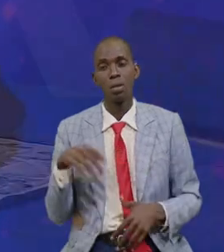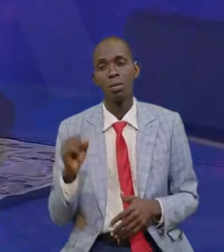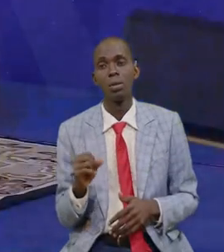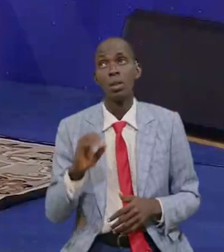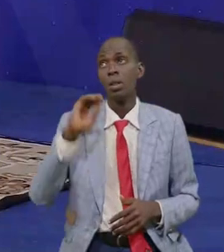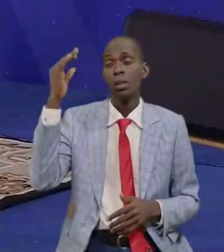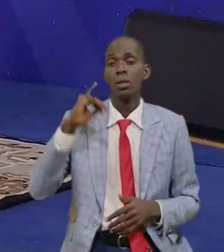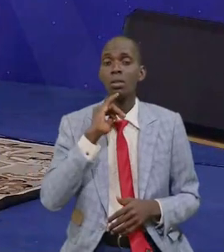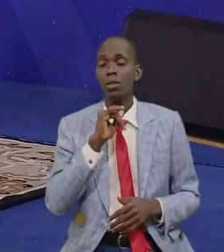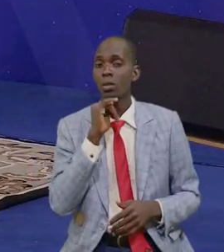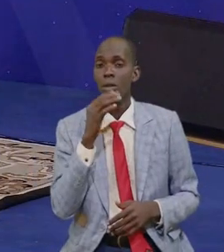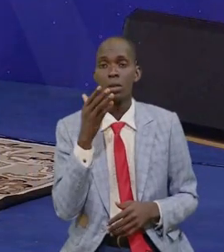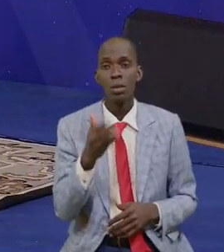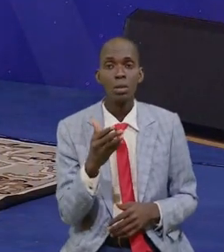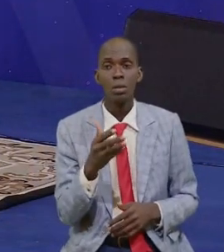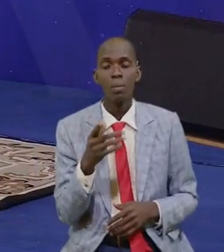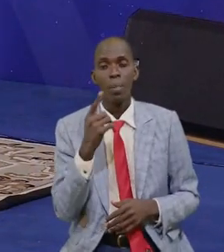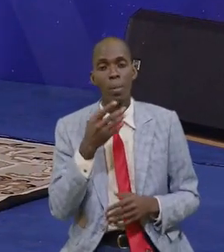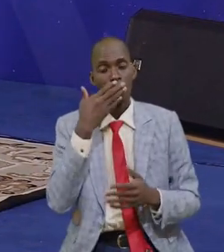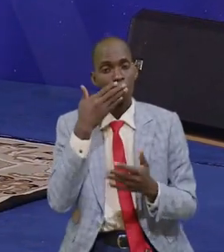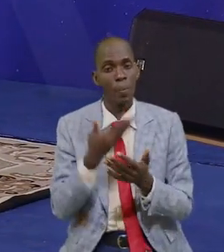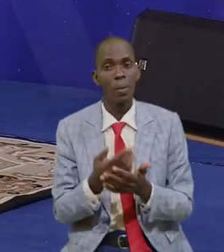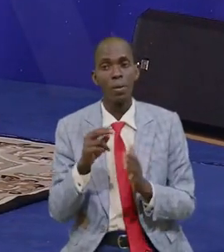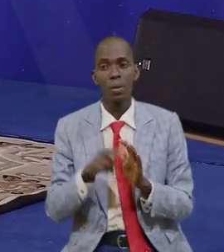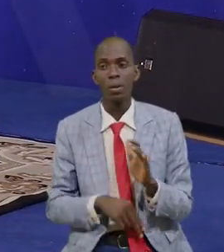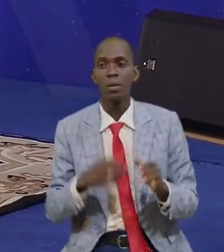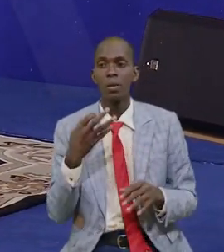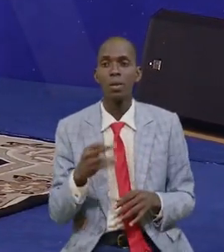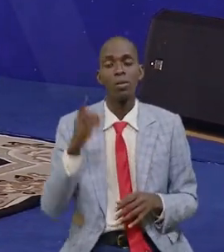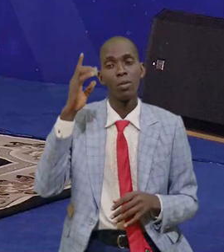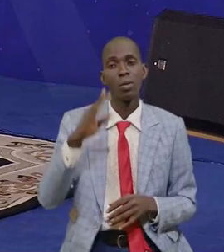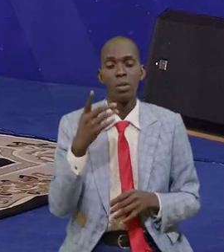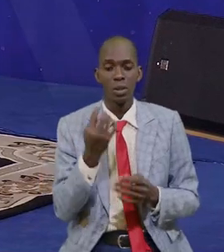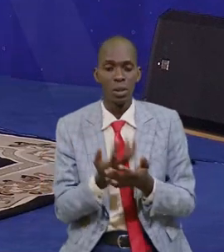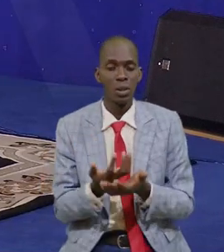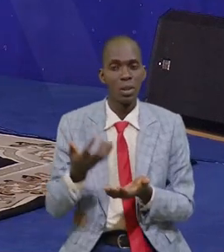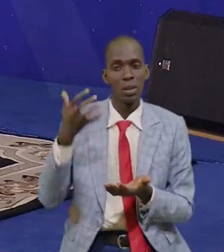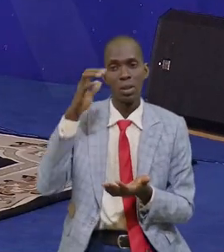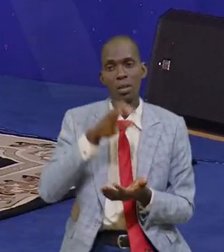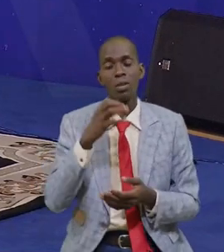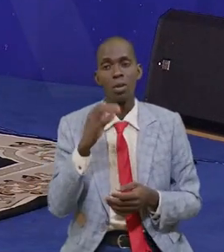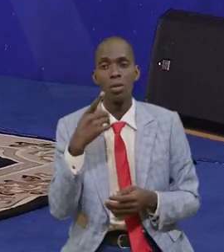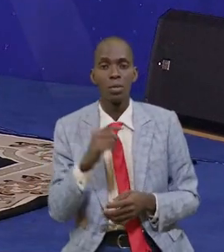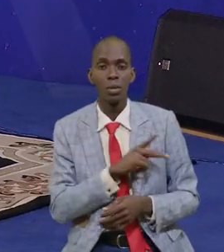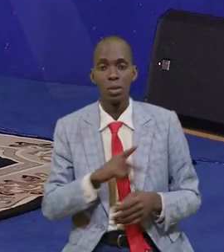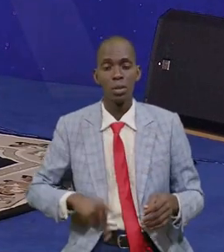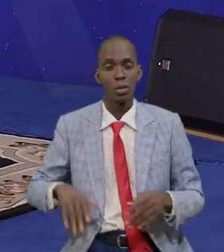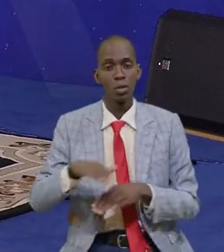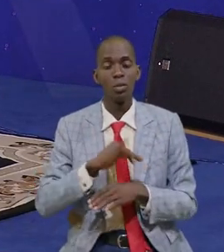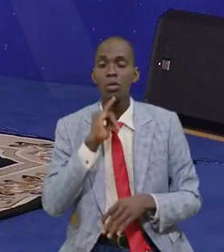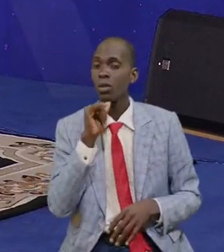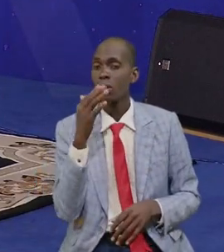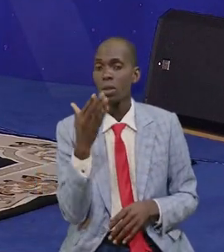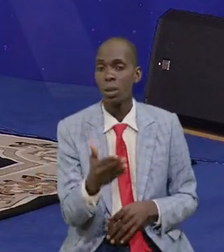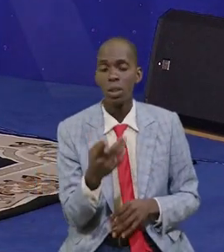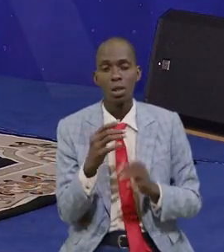there, the goodness of the Lord is not there, the riches of the kingdom not there, the abundance